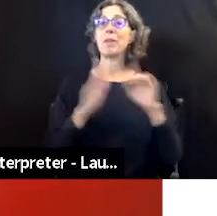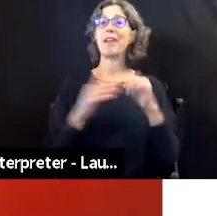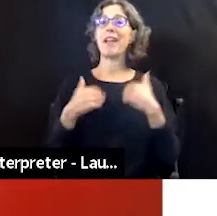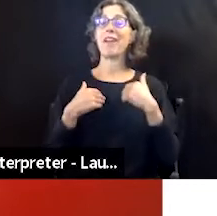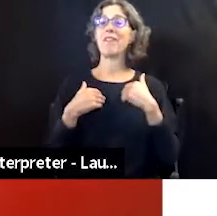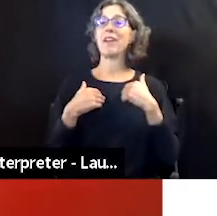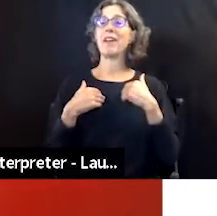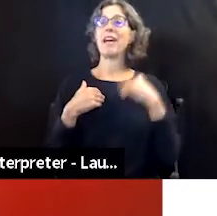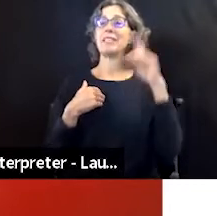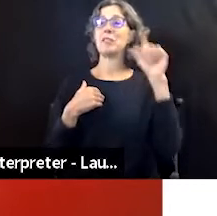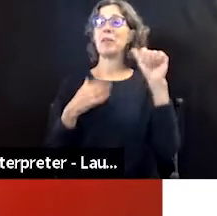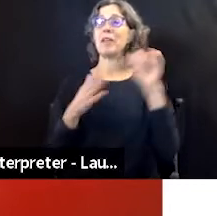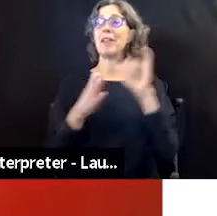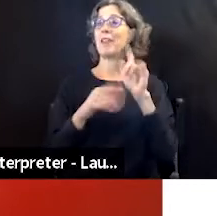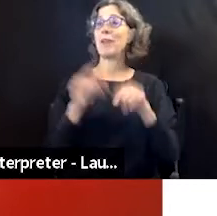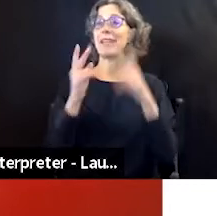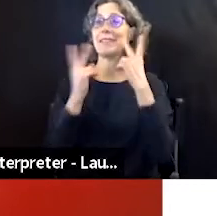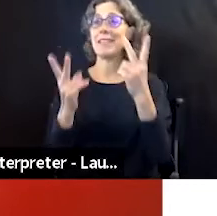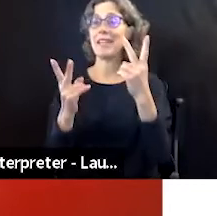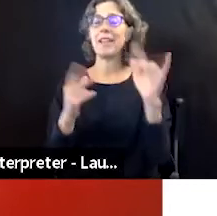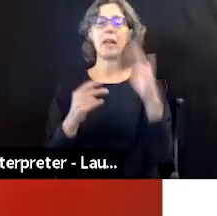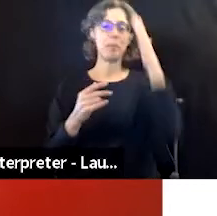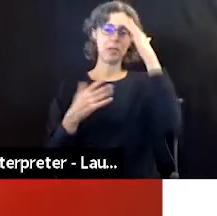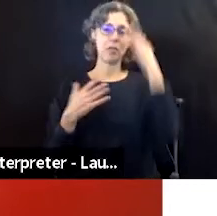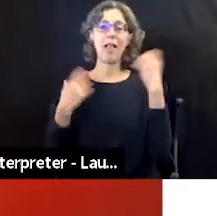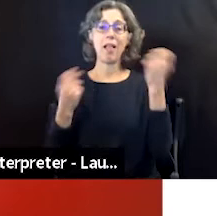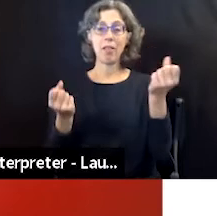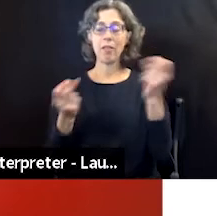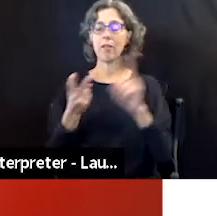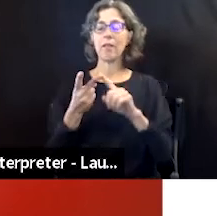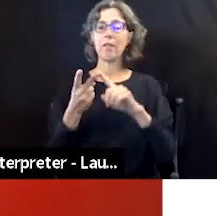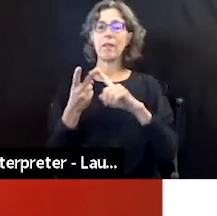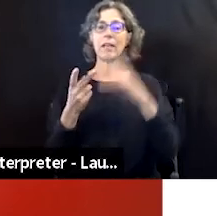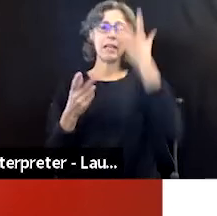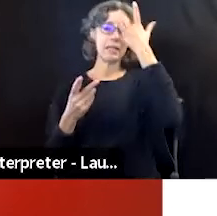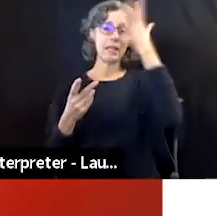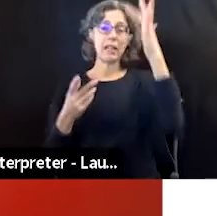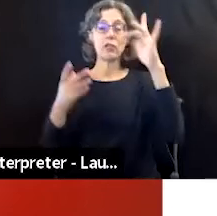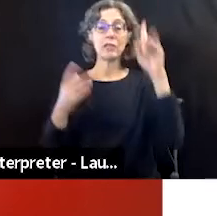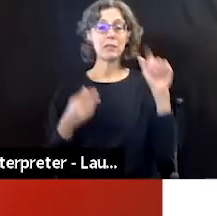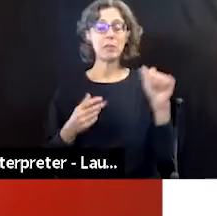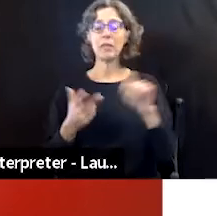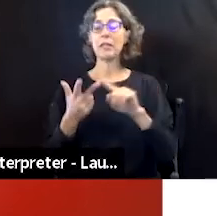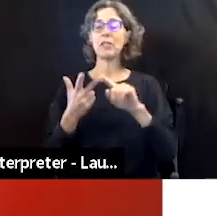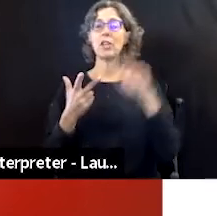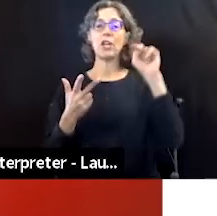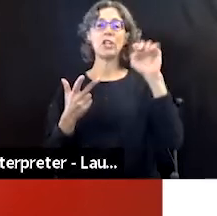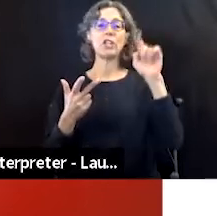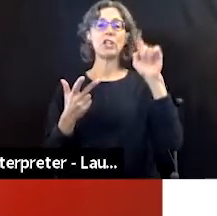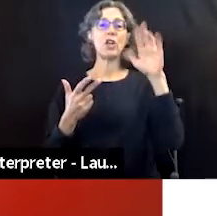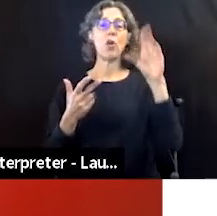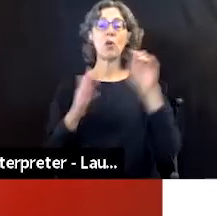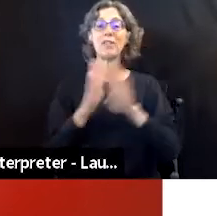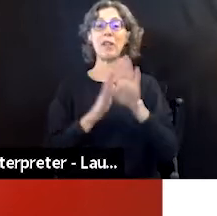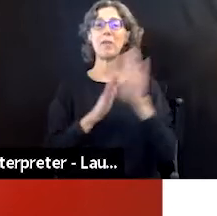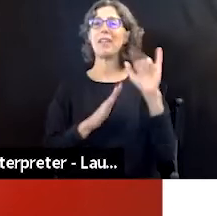visible disabilities, such as mental health disabilities, intellectual disabilities, or neurodevelopmental disabilities like